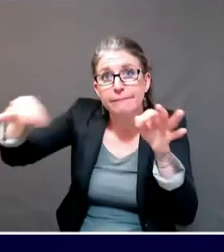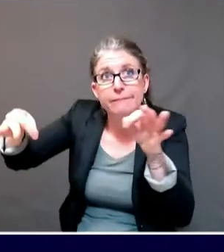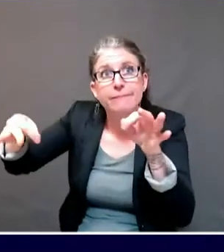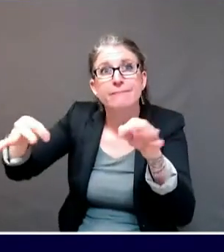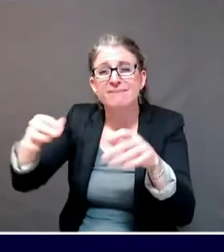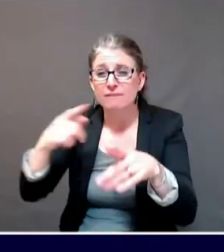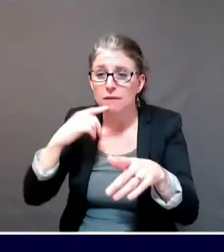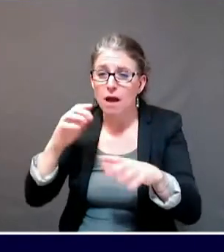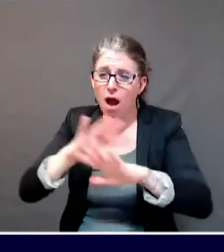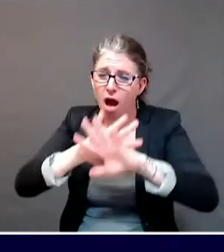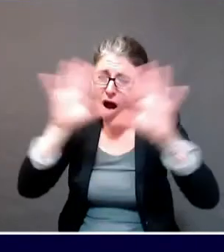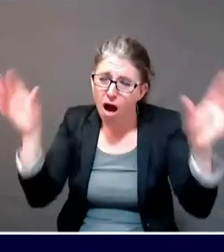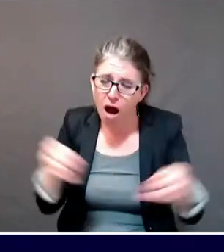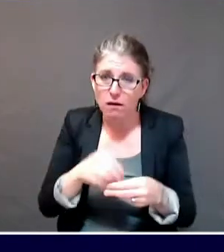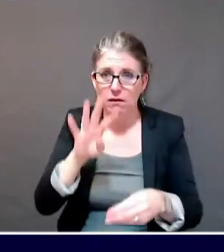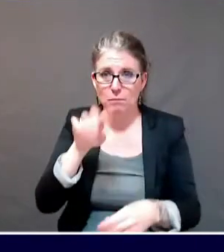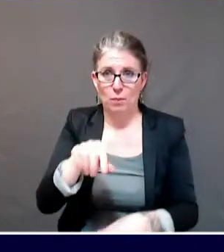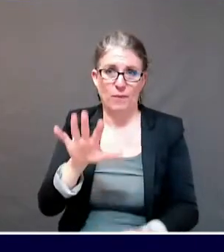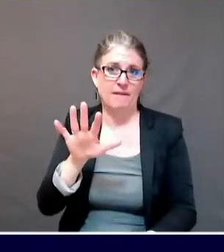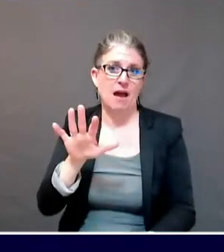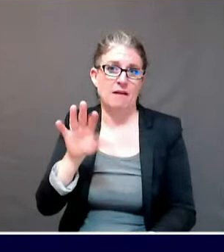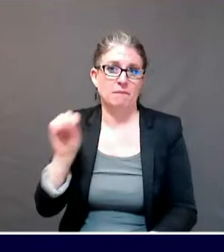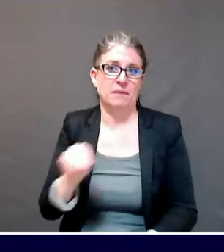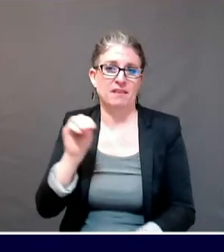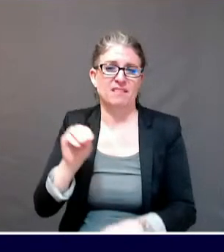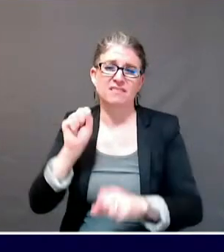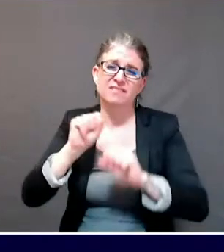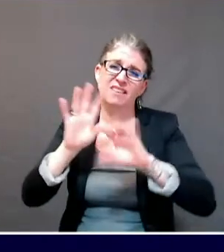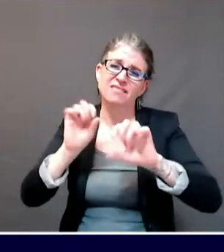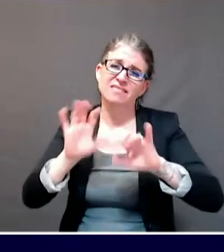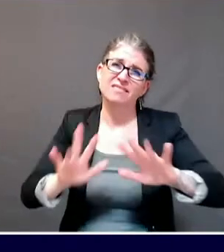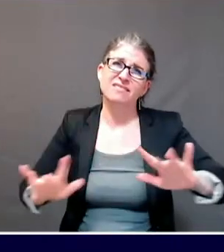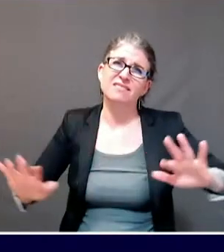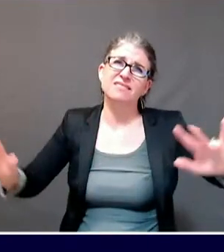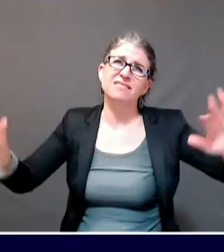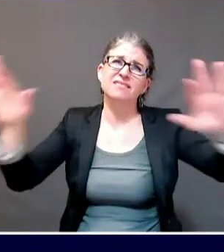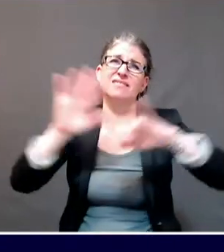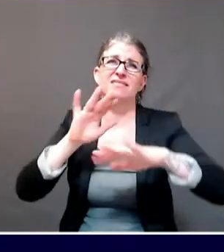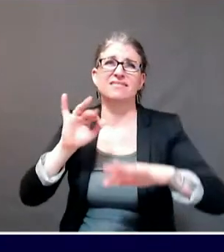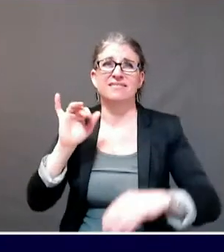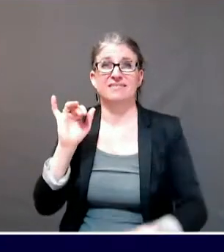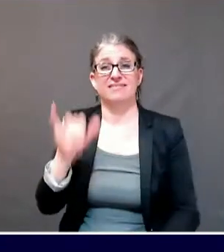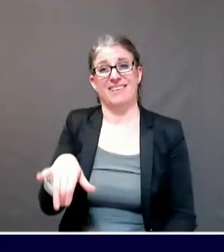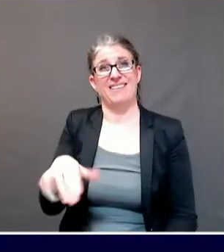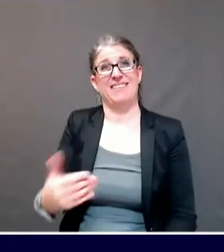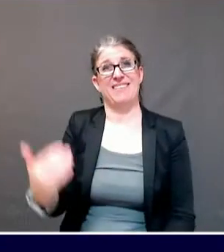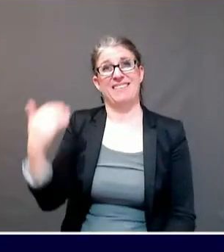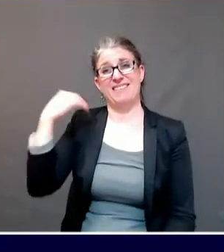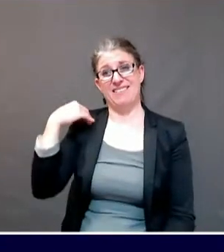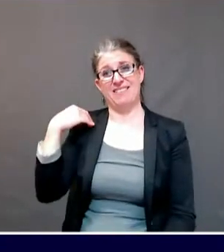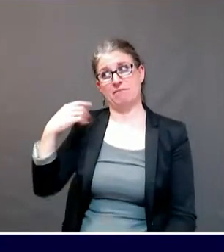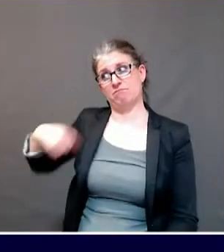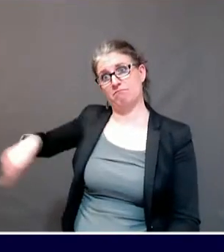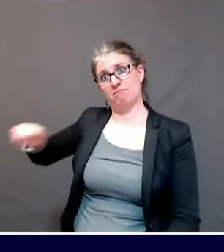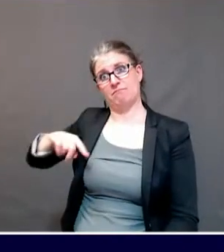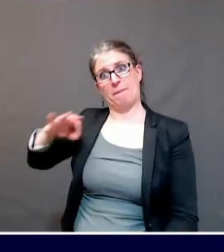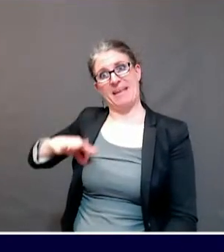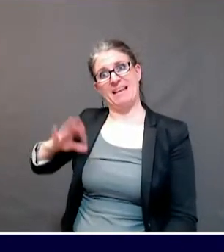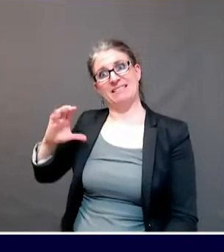to. All told, in 2020, Maine CDC's Public Health Emergency Preparedness Team delivered